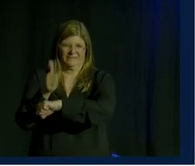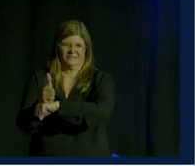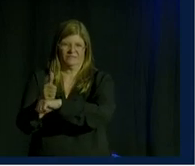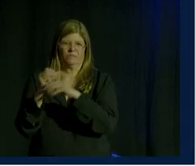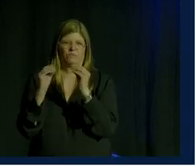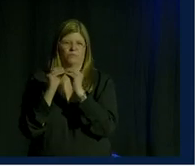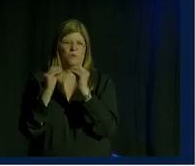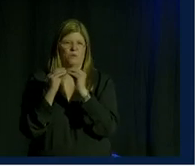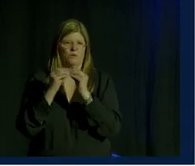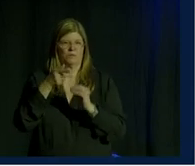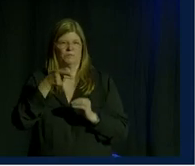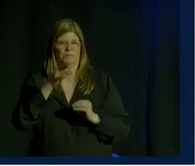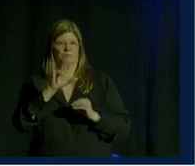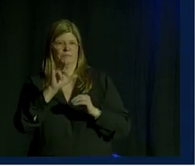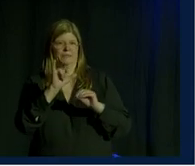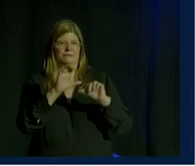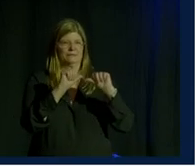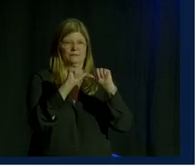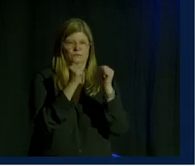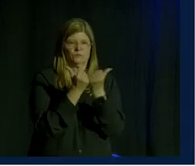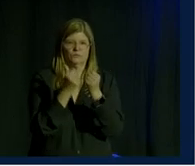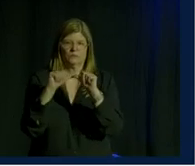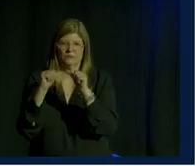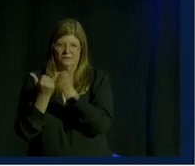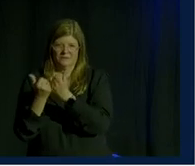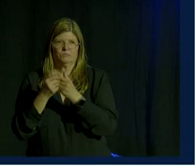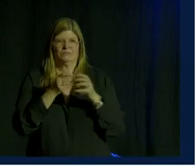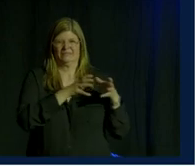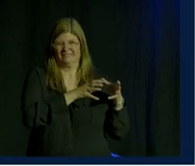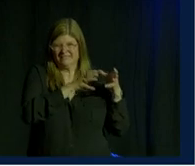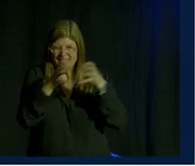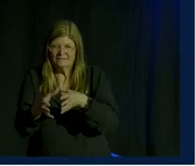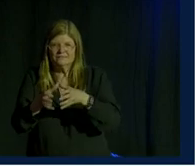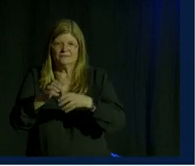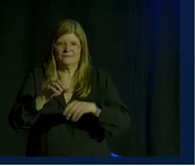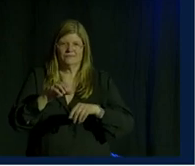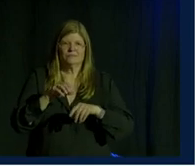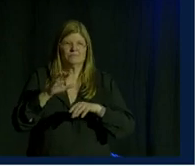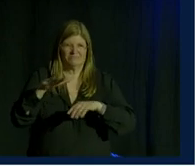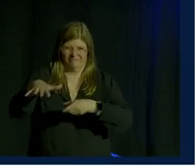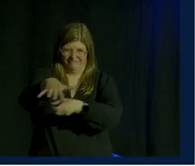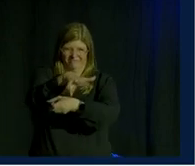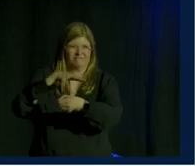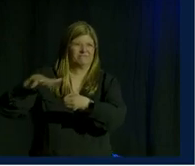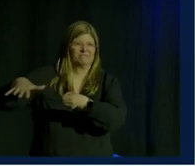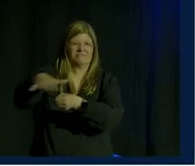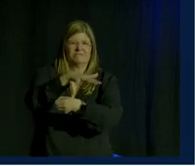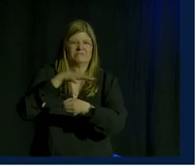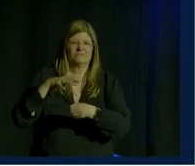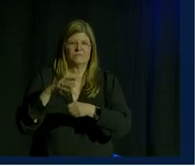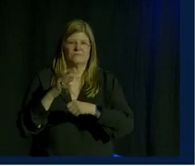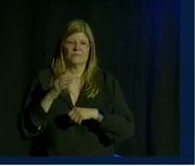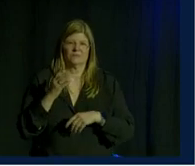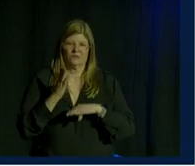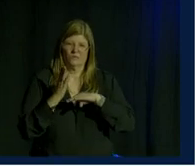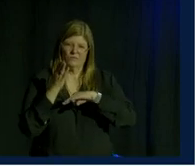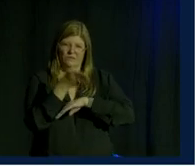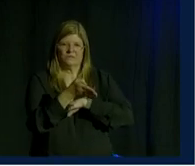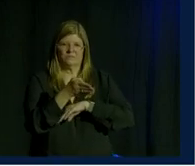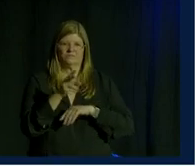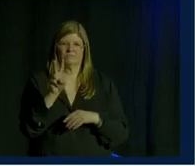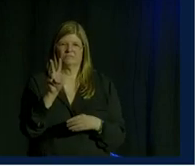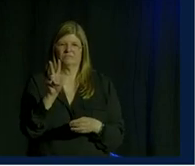housing. This site is a good-sized site. It's over 2.5 acres with excellent transportation to I-295